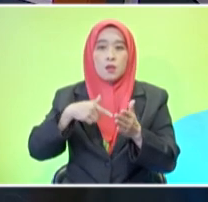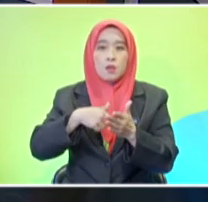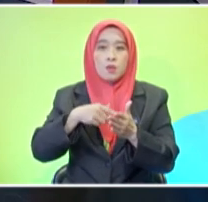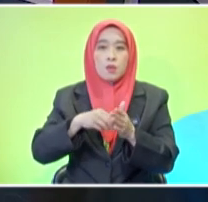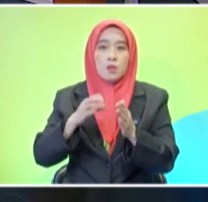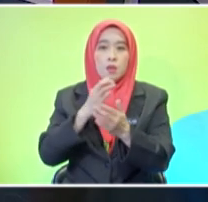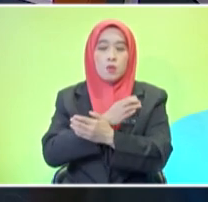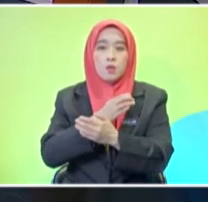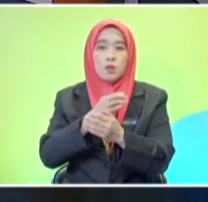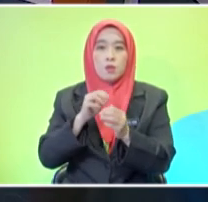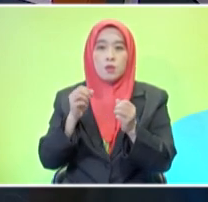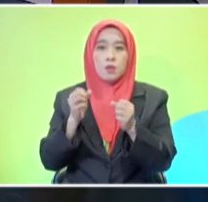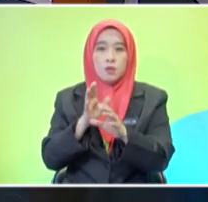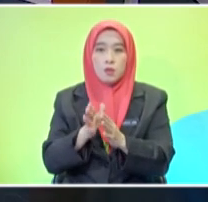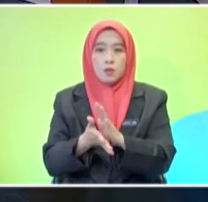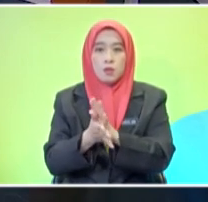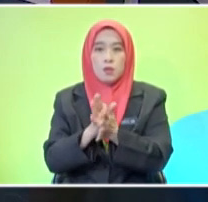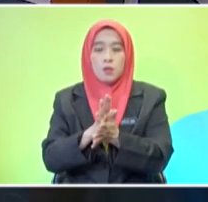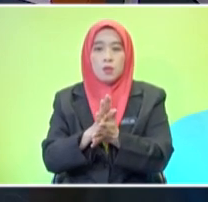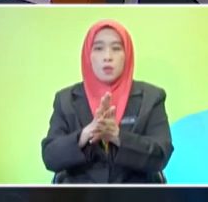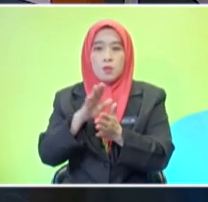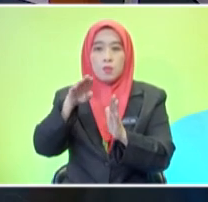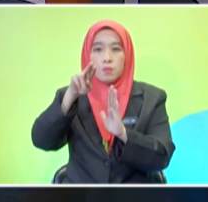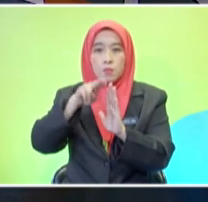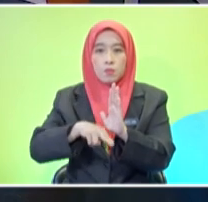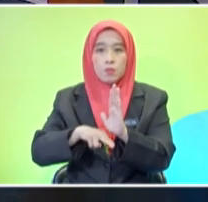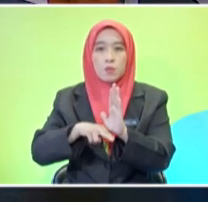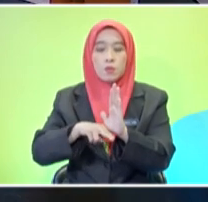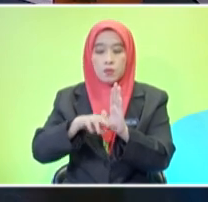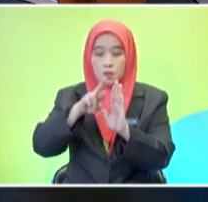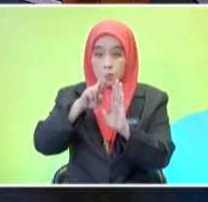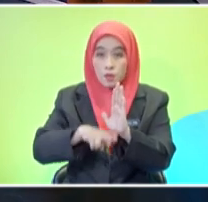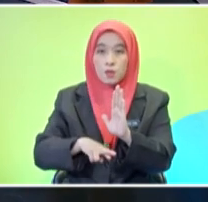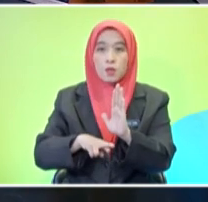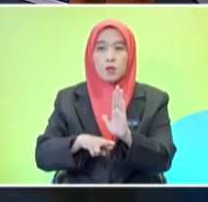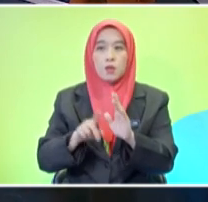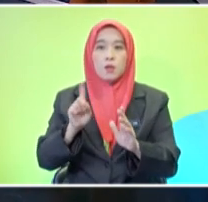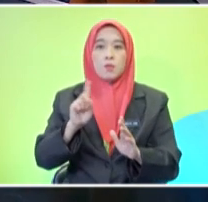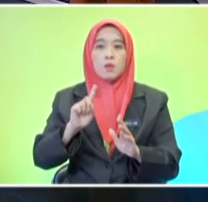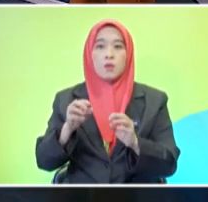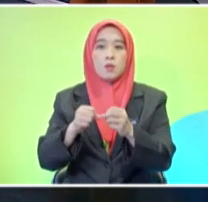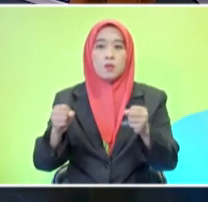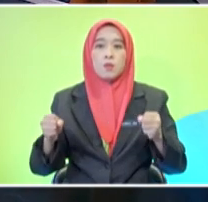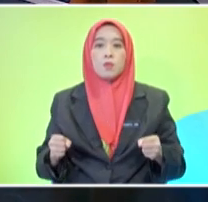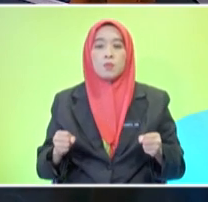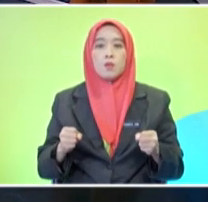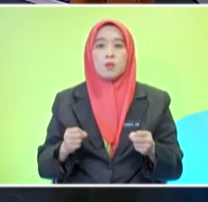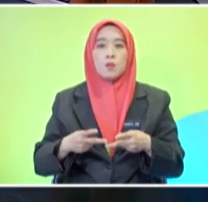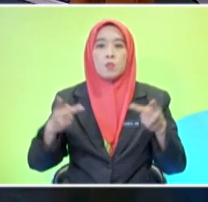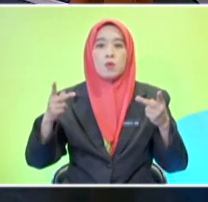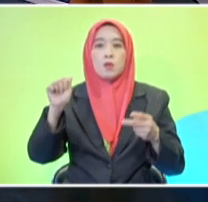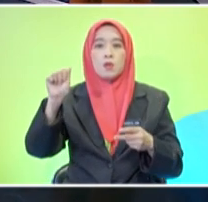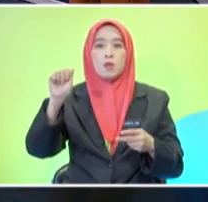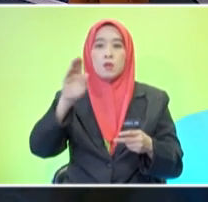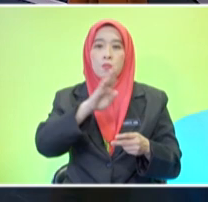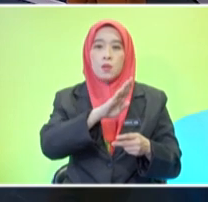definitely be shorter. So Shafika, can you tell me which one has more competition, face more competition, pot A or pot B? I